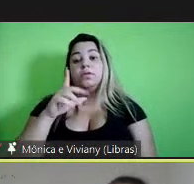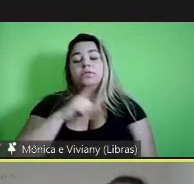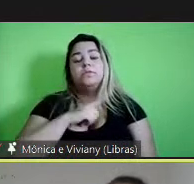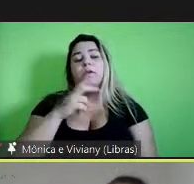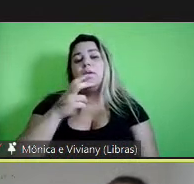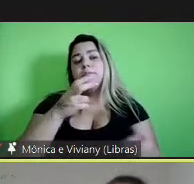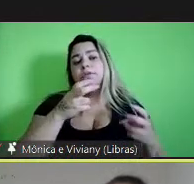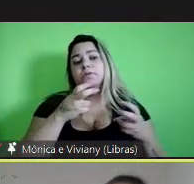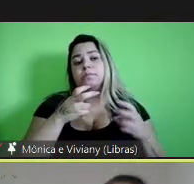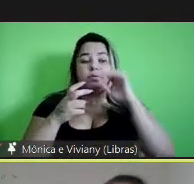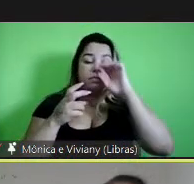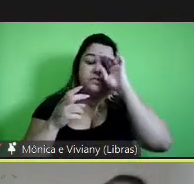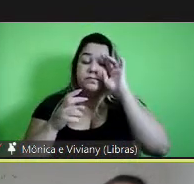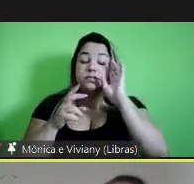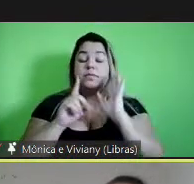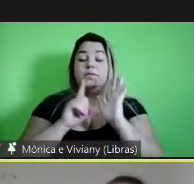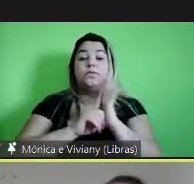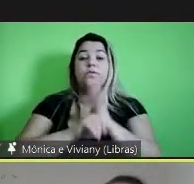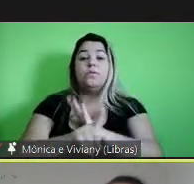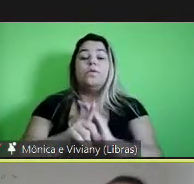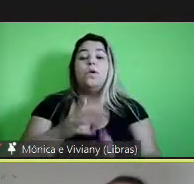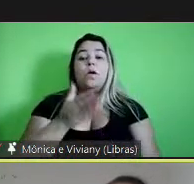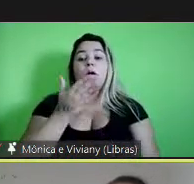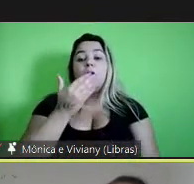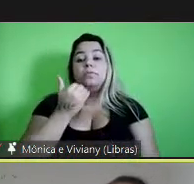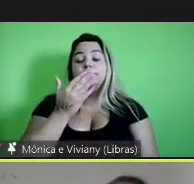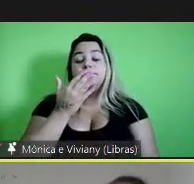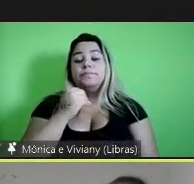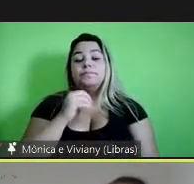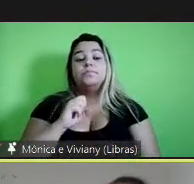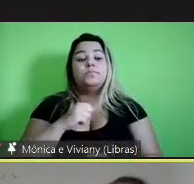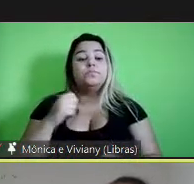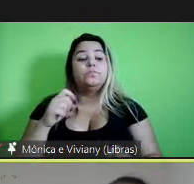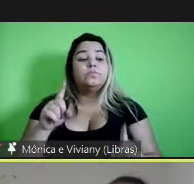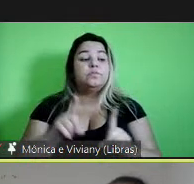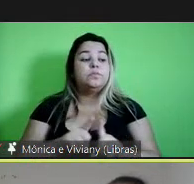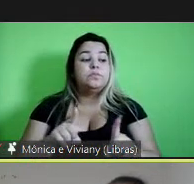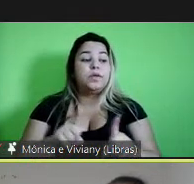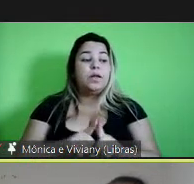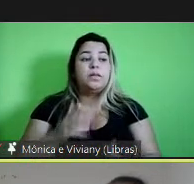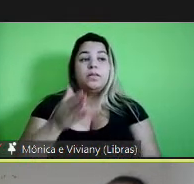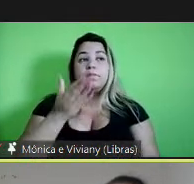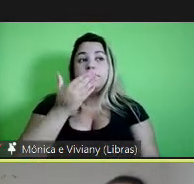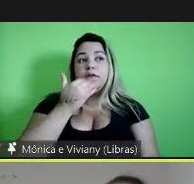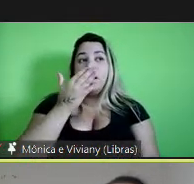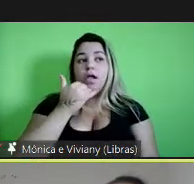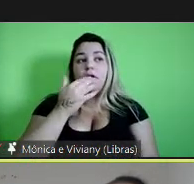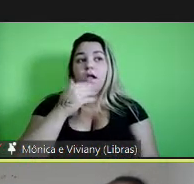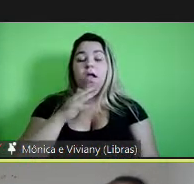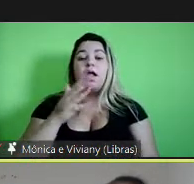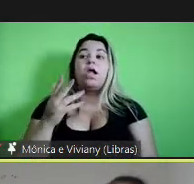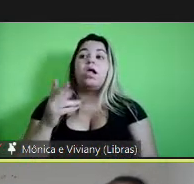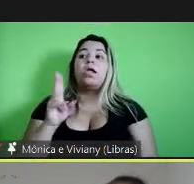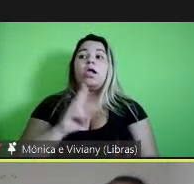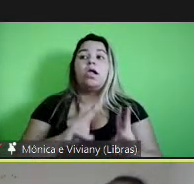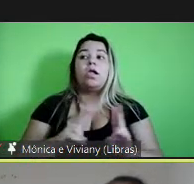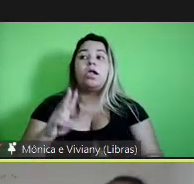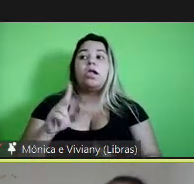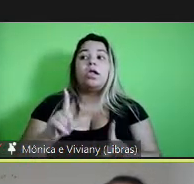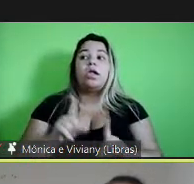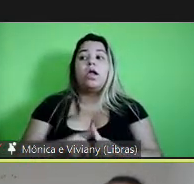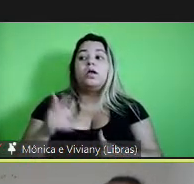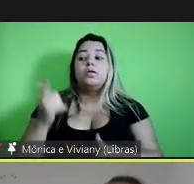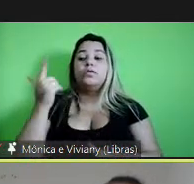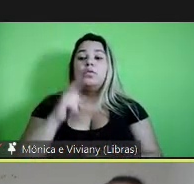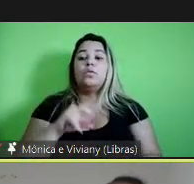we noticed that within this questionnaire or food consumption, the increase in the consumption of food